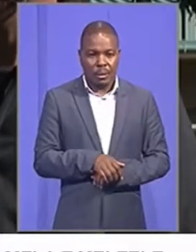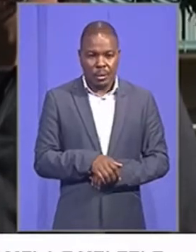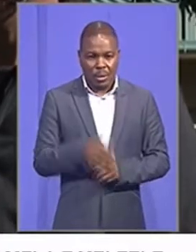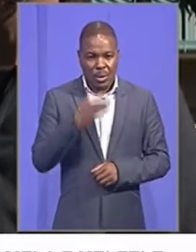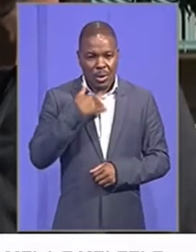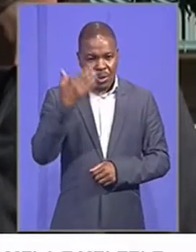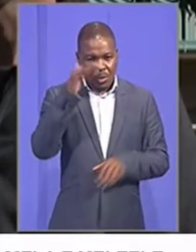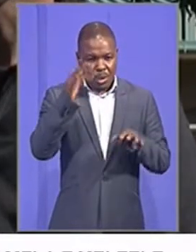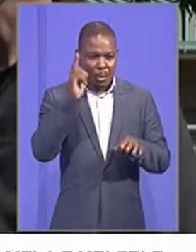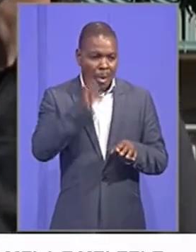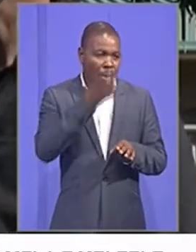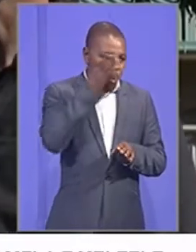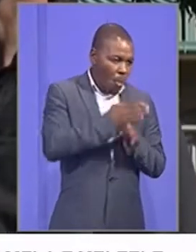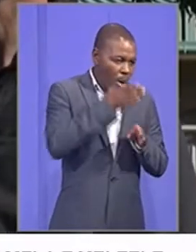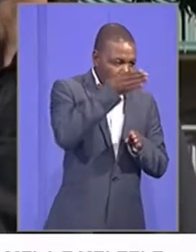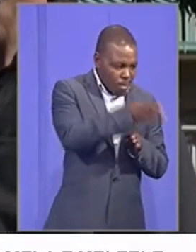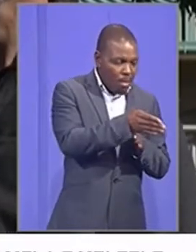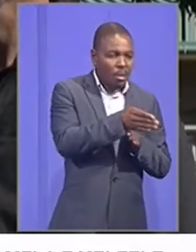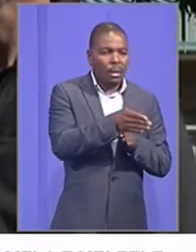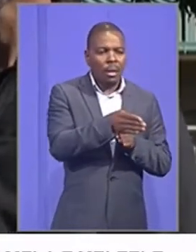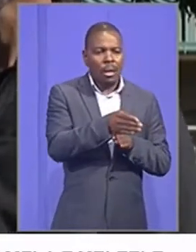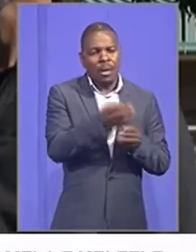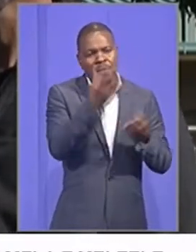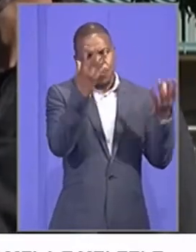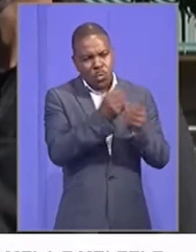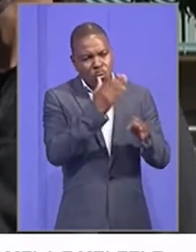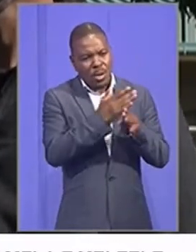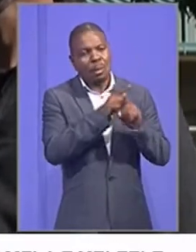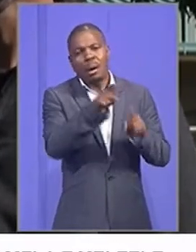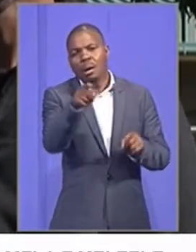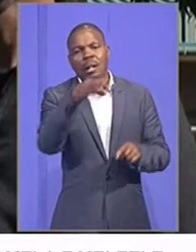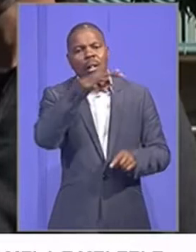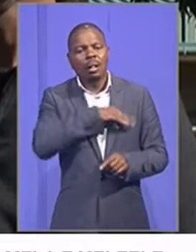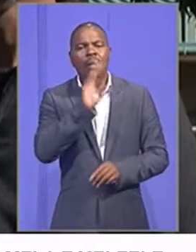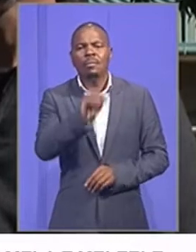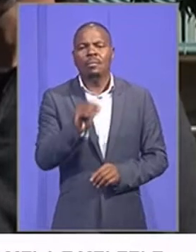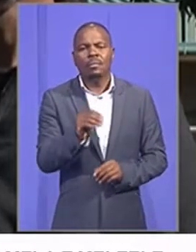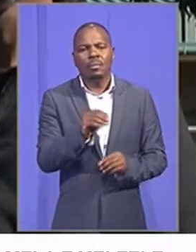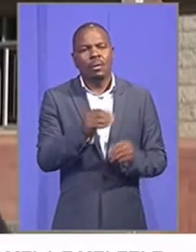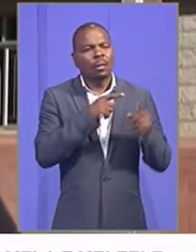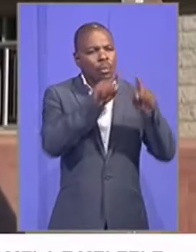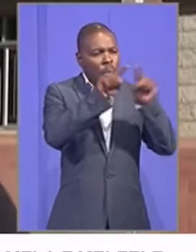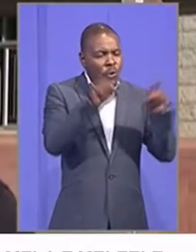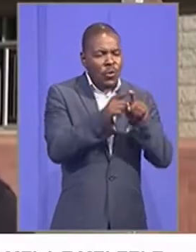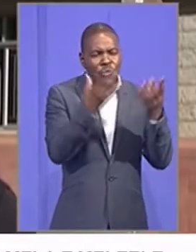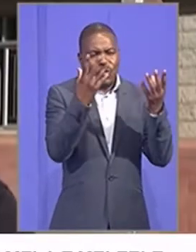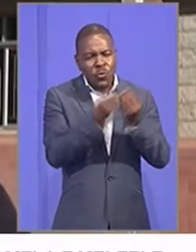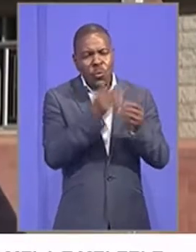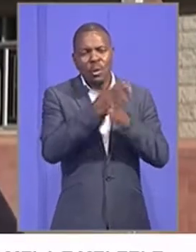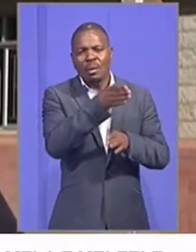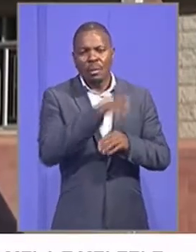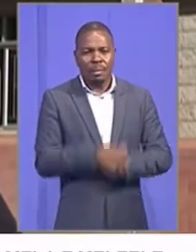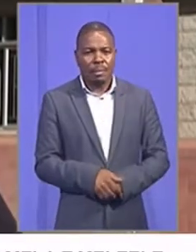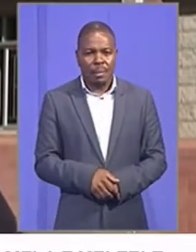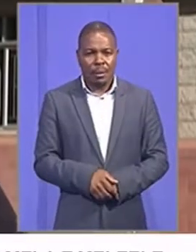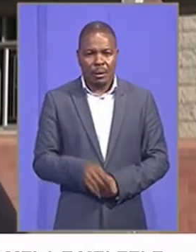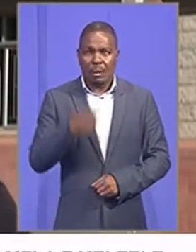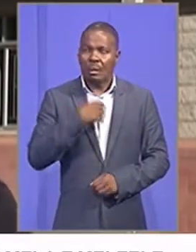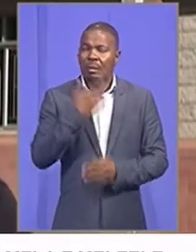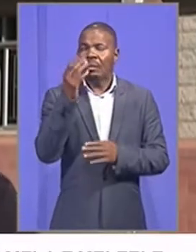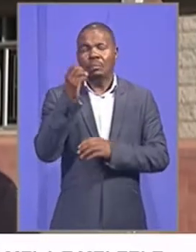supposed to work there isn't there, but they do get their salaries. Half of the cubicles are empty. There's not even